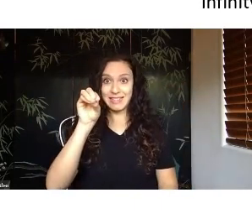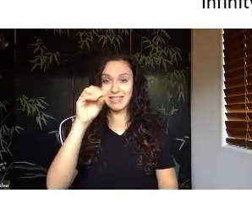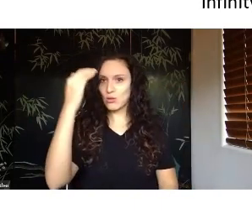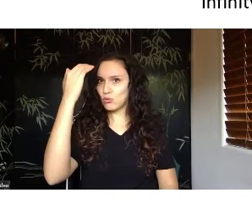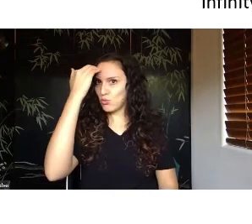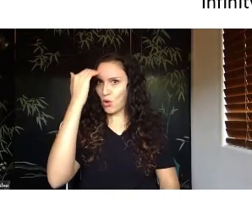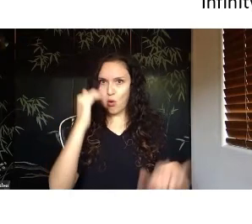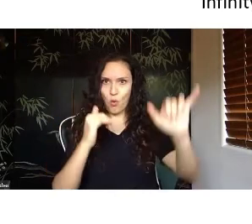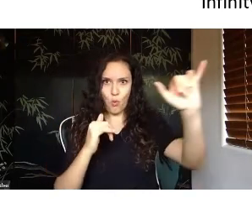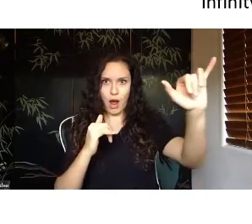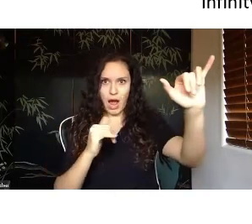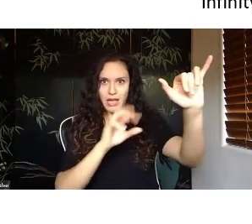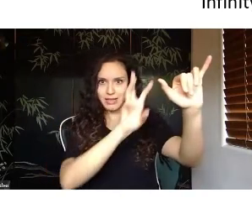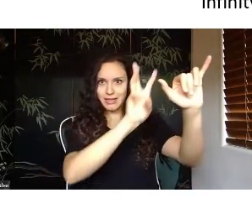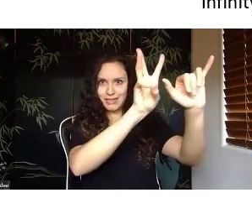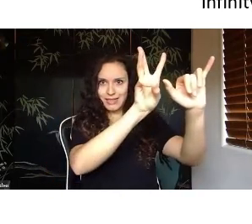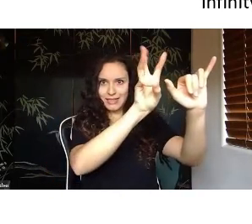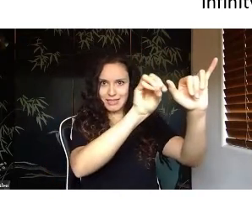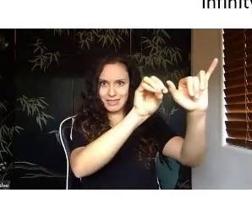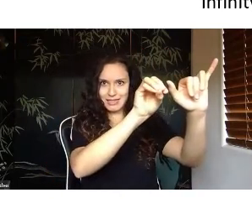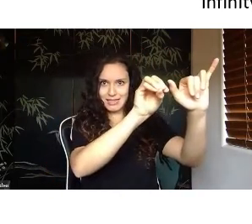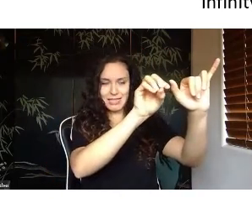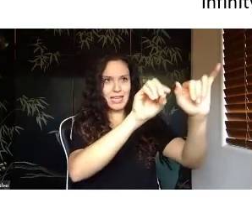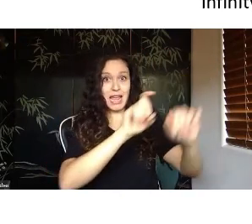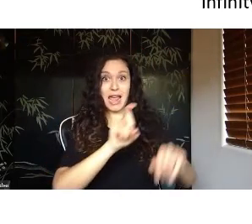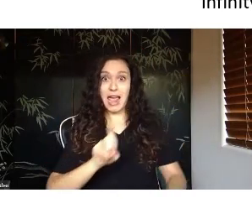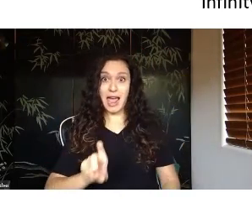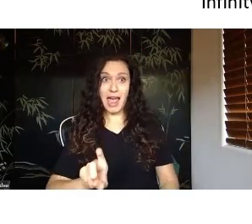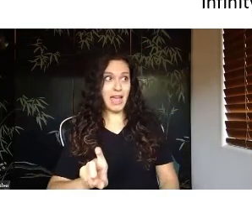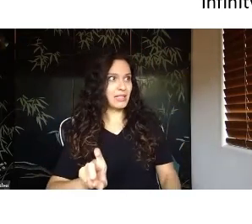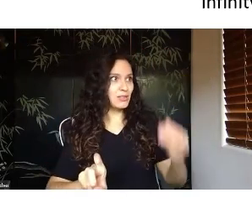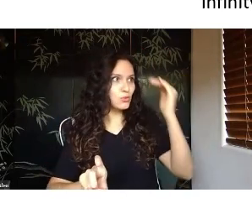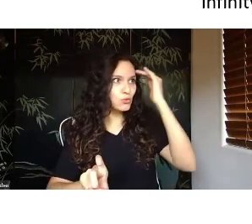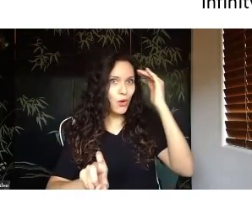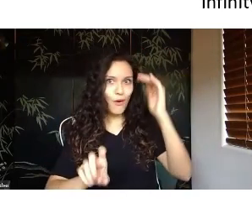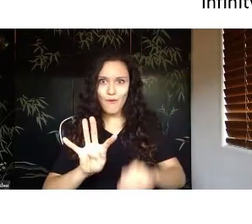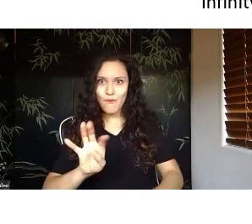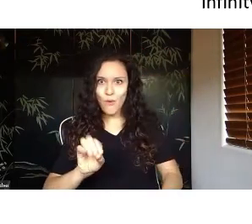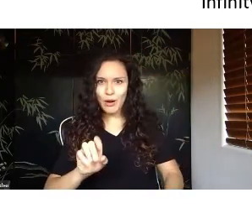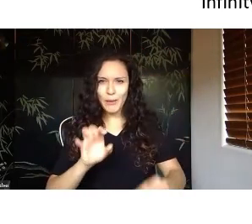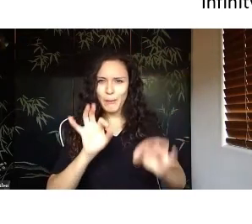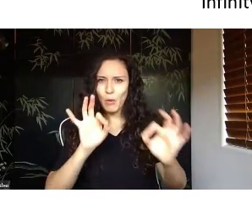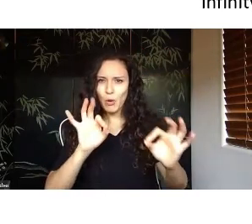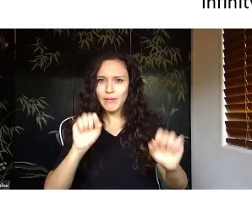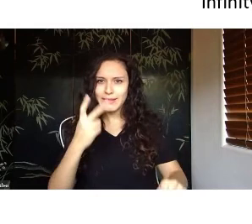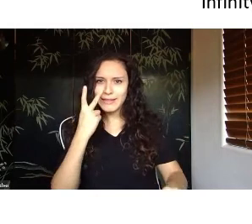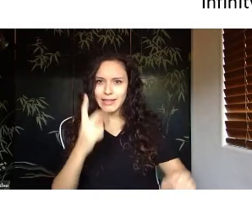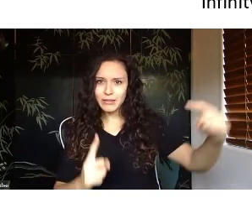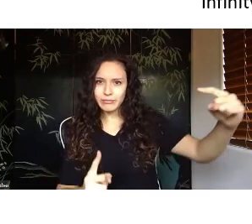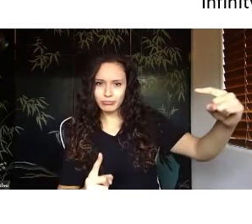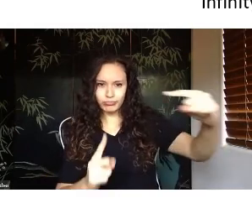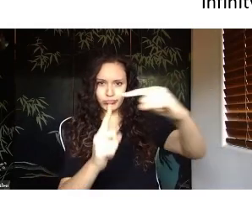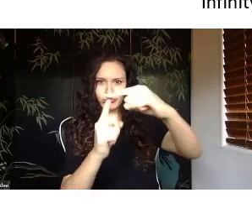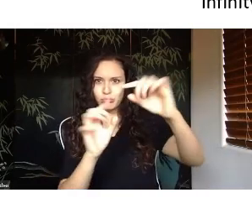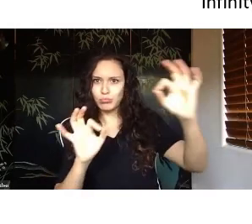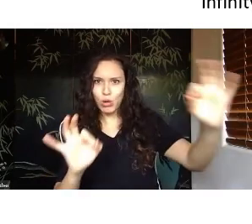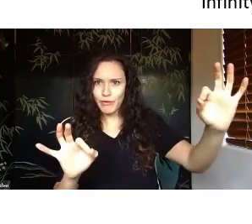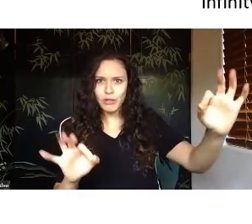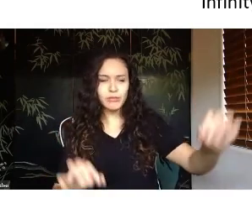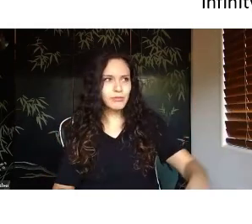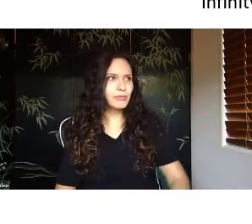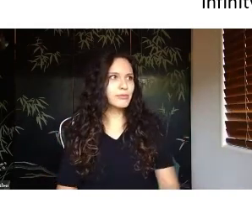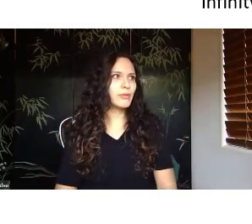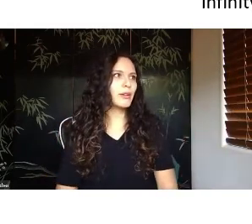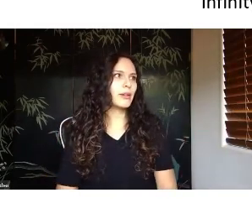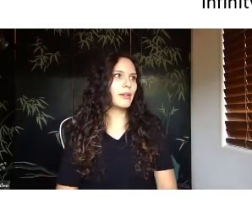is because I know the exact y value, and I will know the exact x value. For this